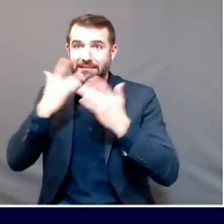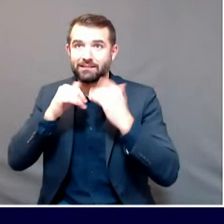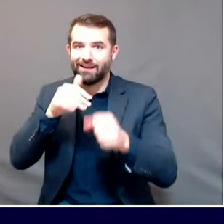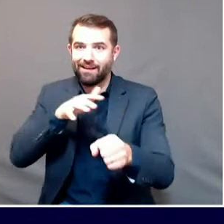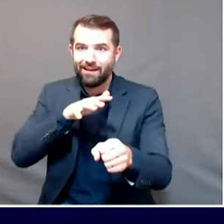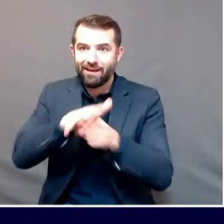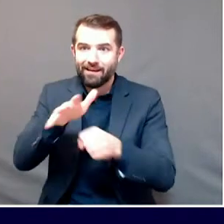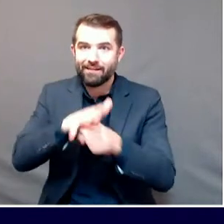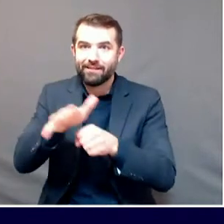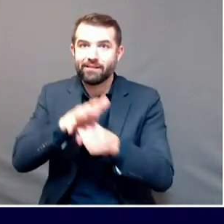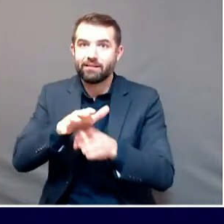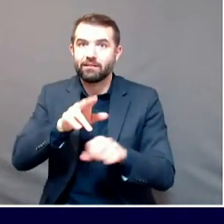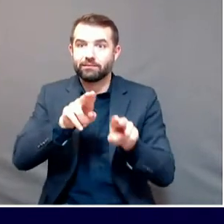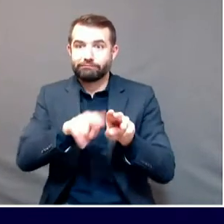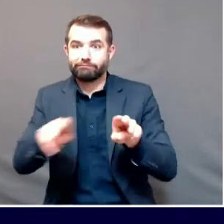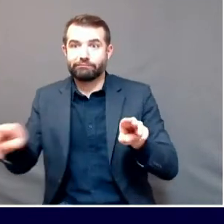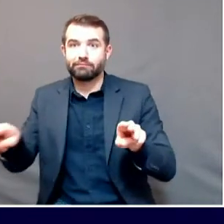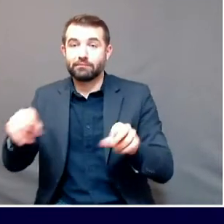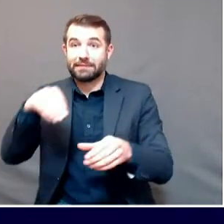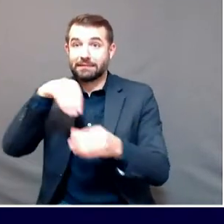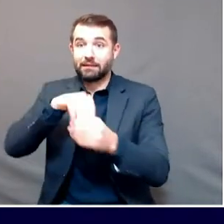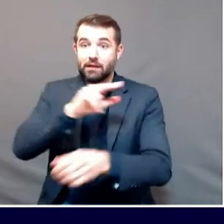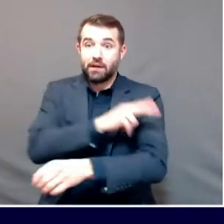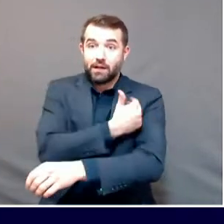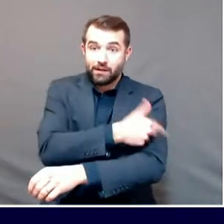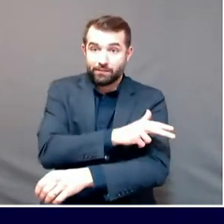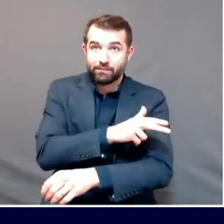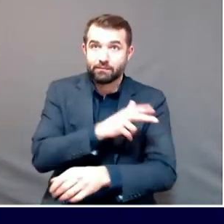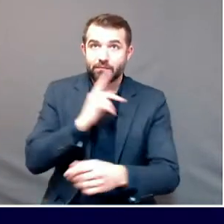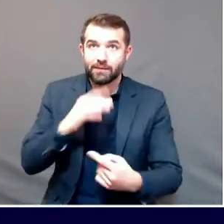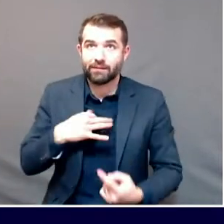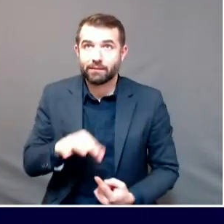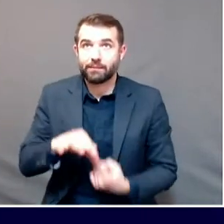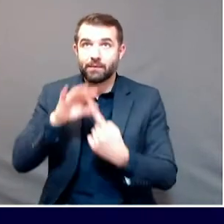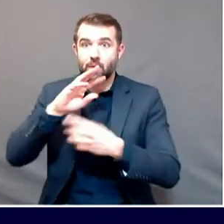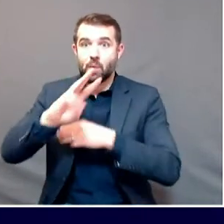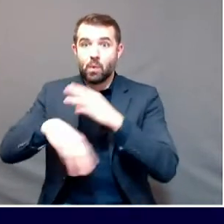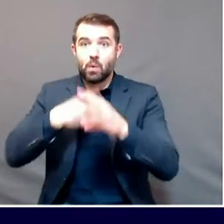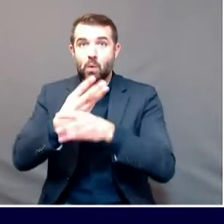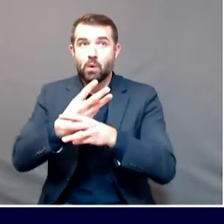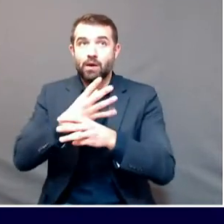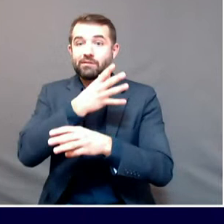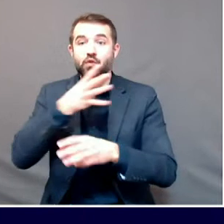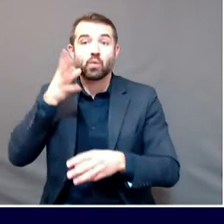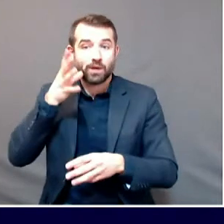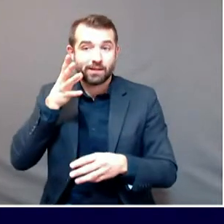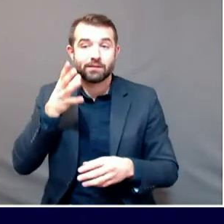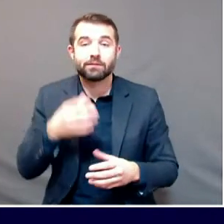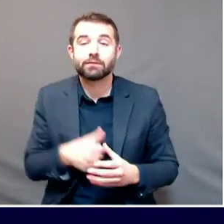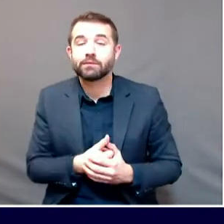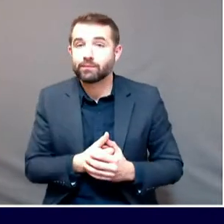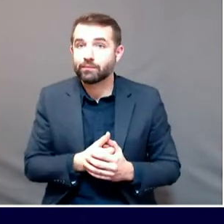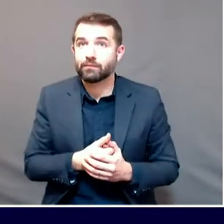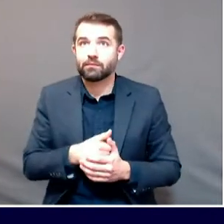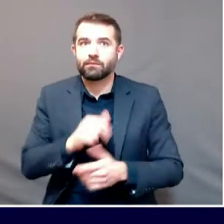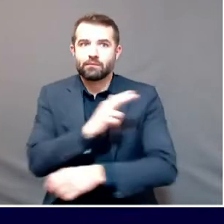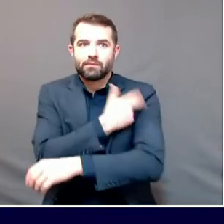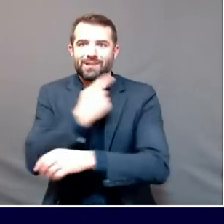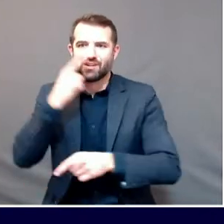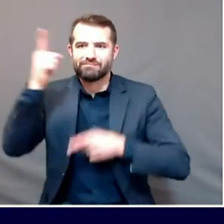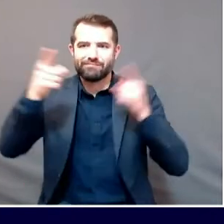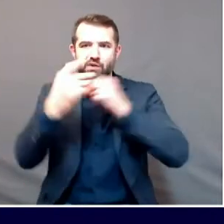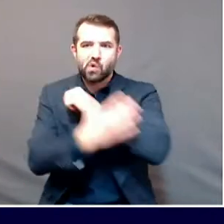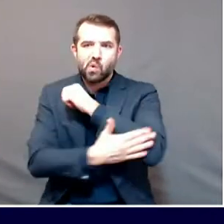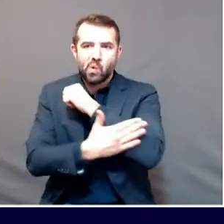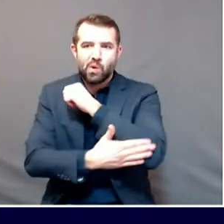for rural hospitals. They're really struggling, not just for COVID patients, but for patients in general, people who come in with heart attacks